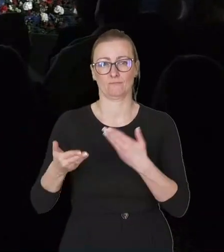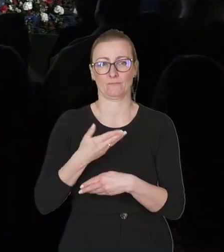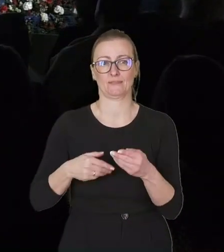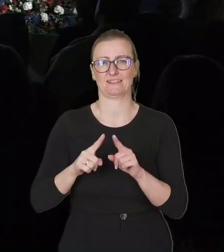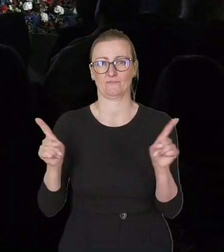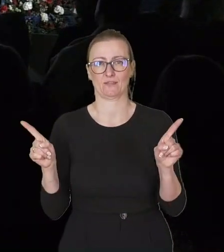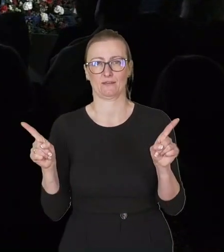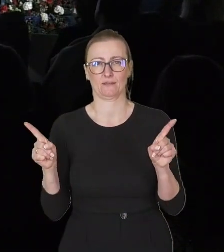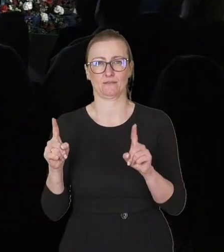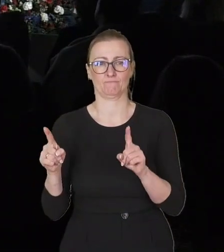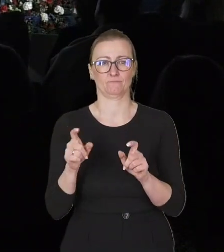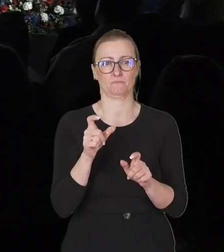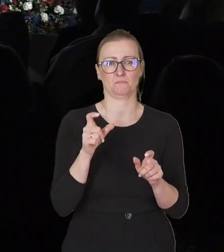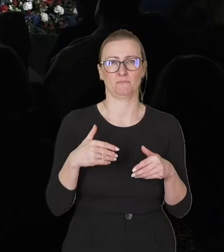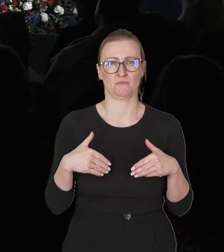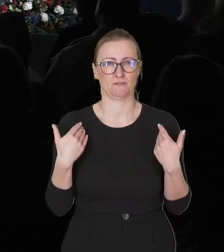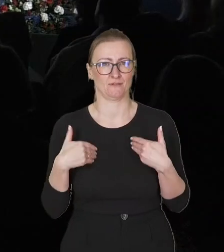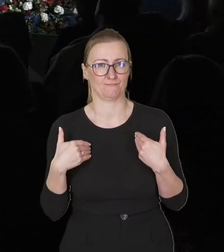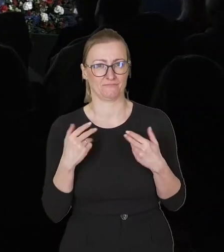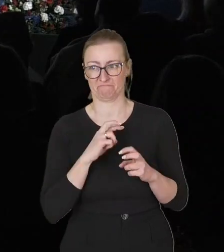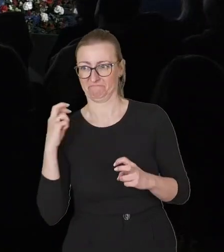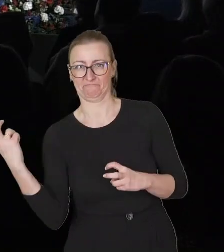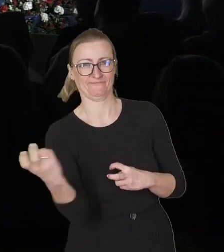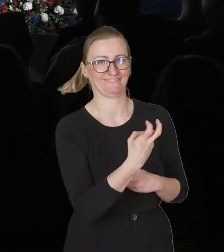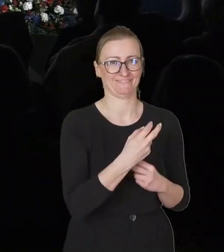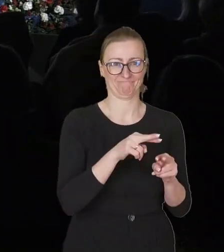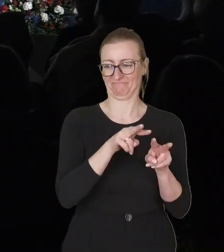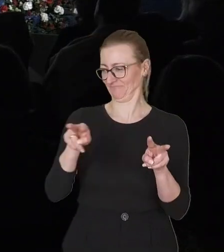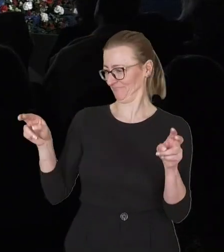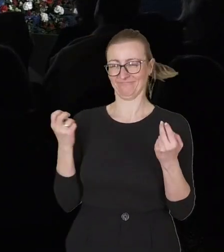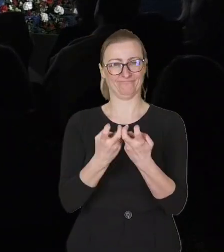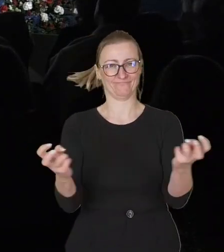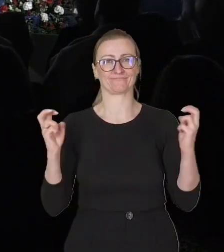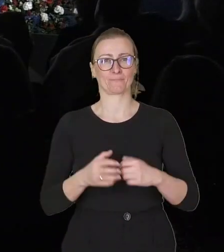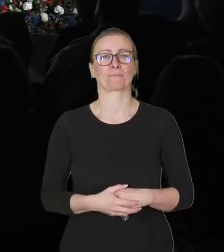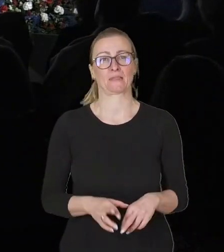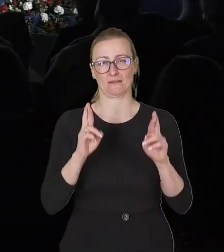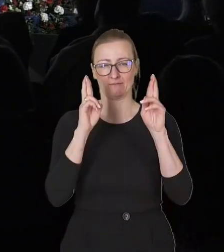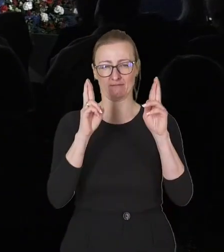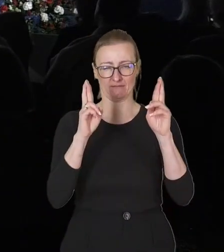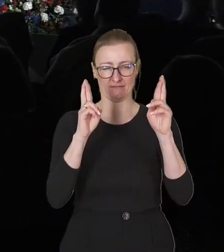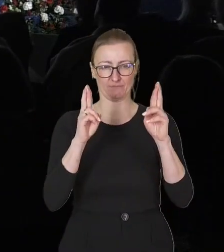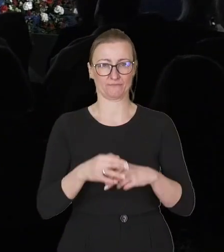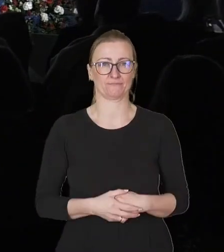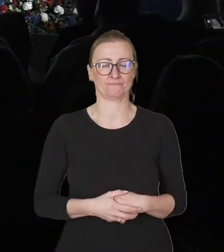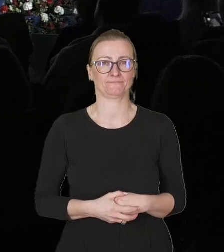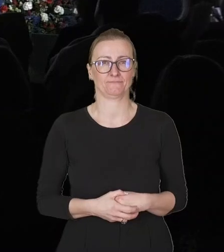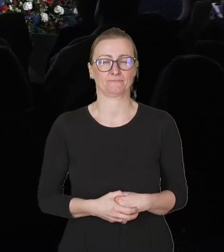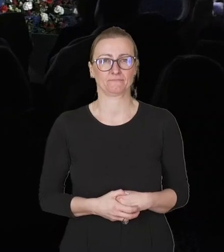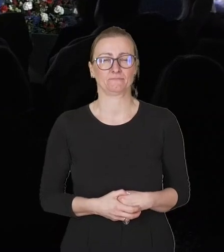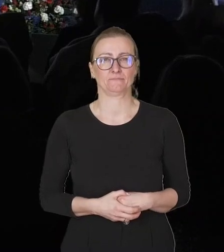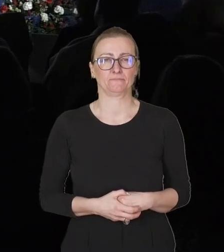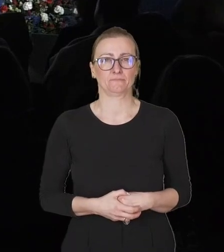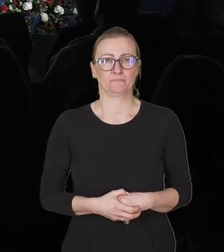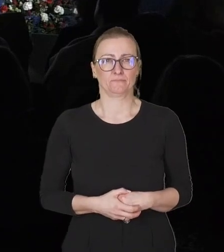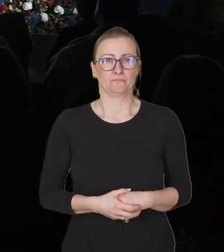hope we created the right playing field, the ground for the discussion with the exchange